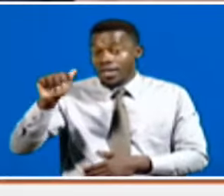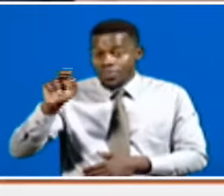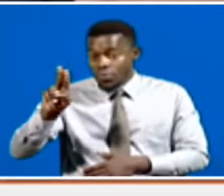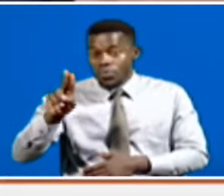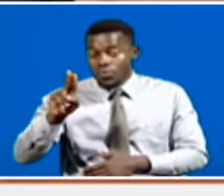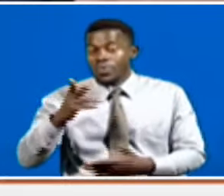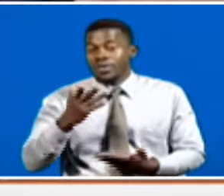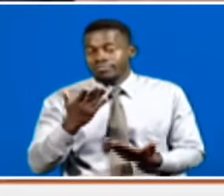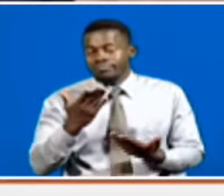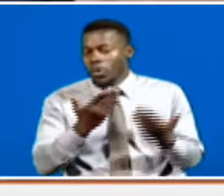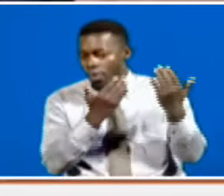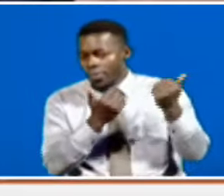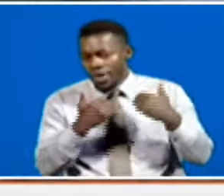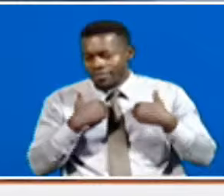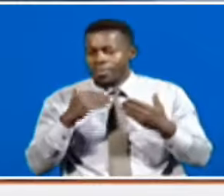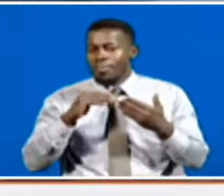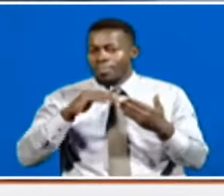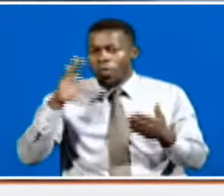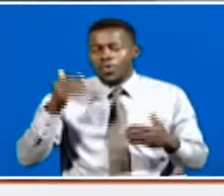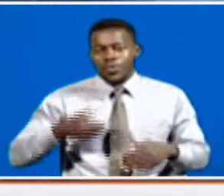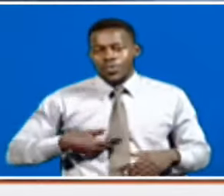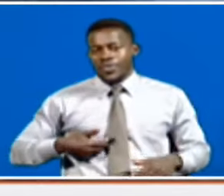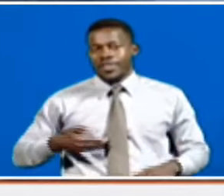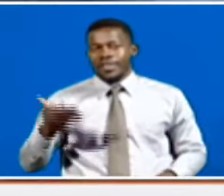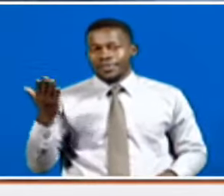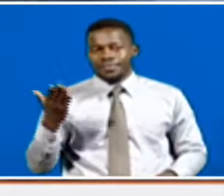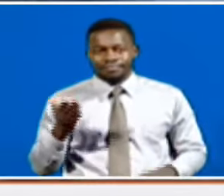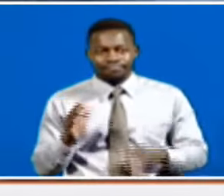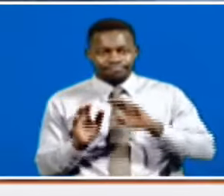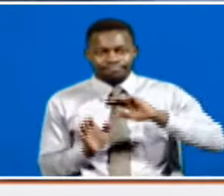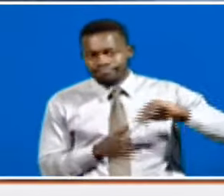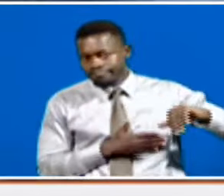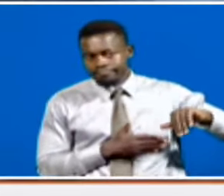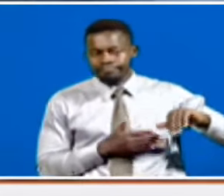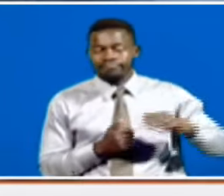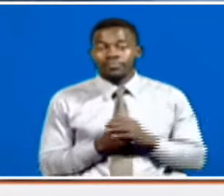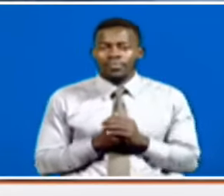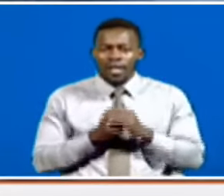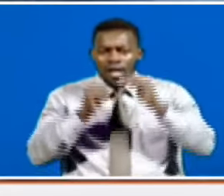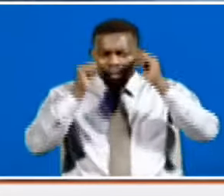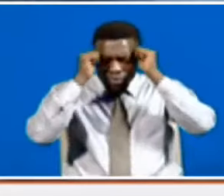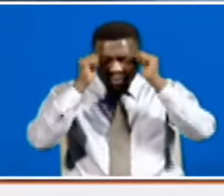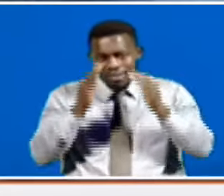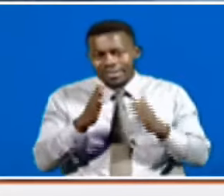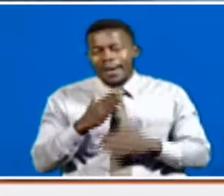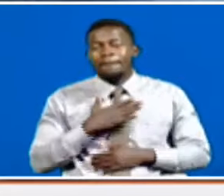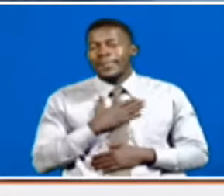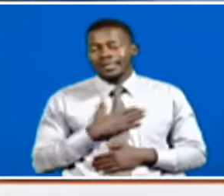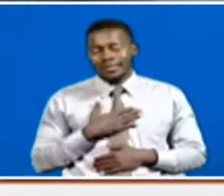more news from that side. But now, students have been urged to enroll in various clubs in their learning institutions.